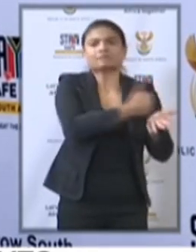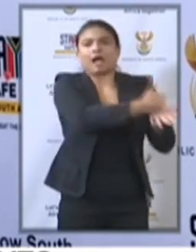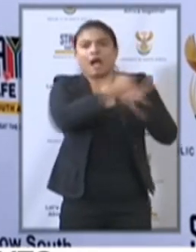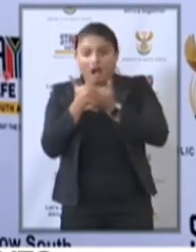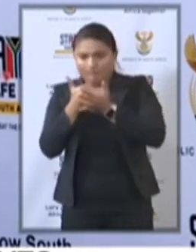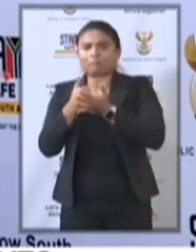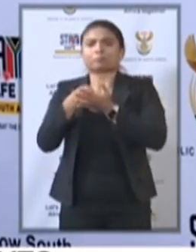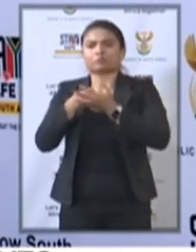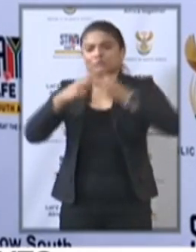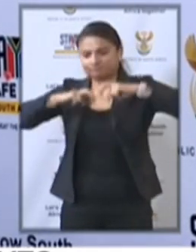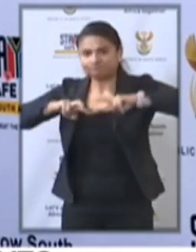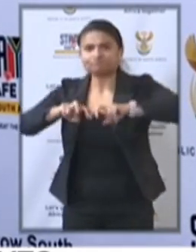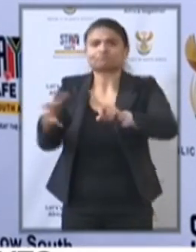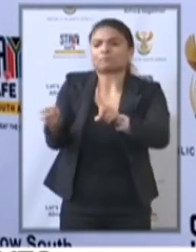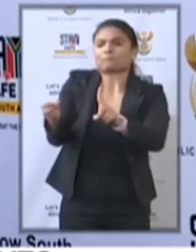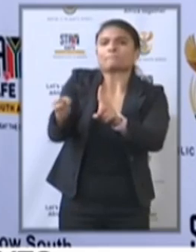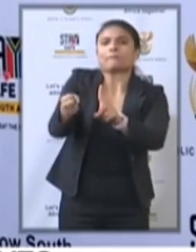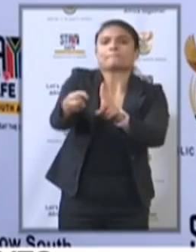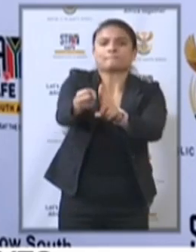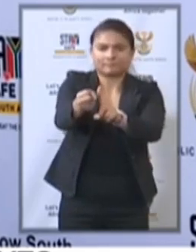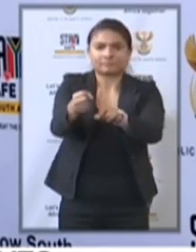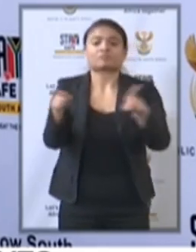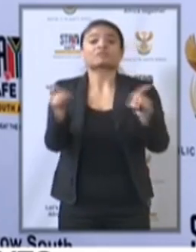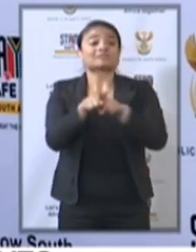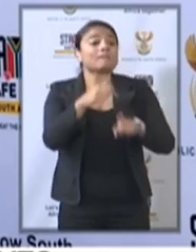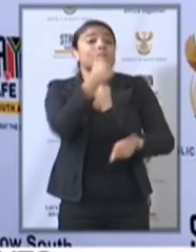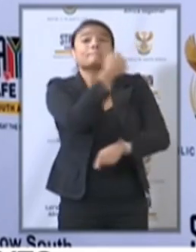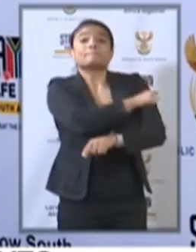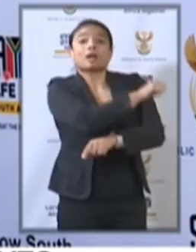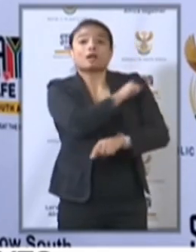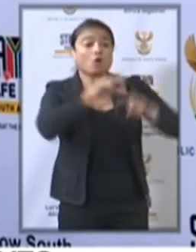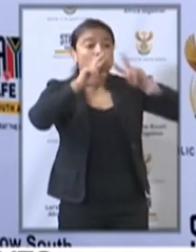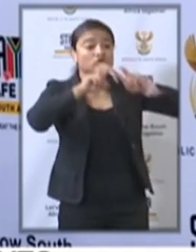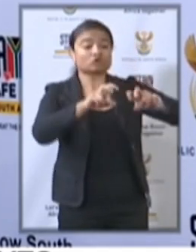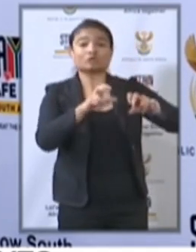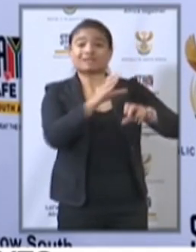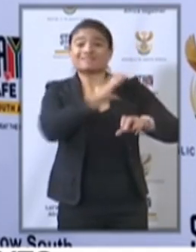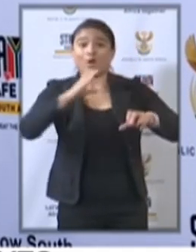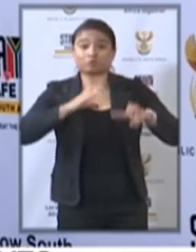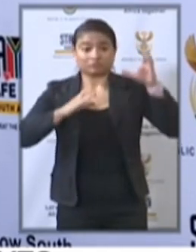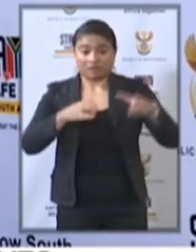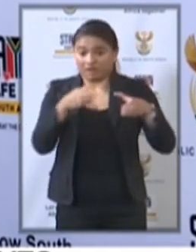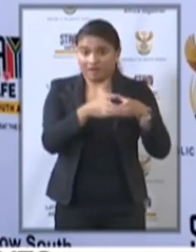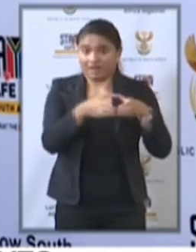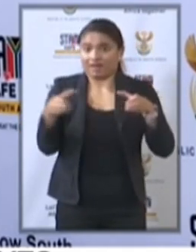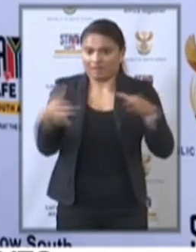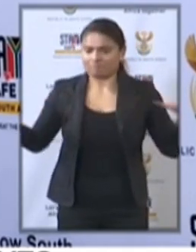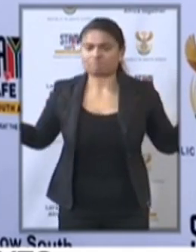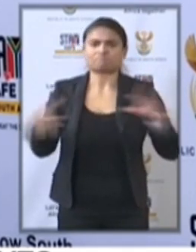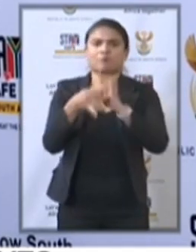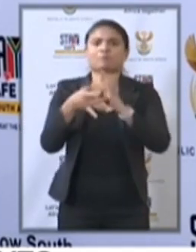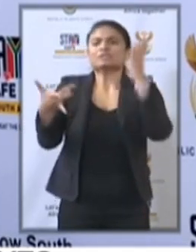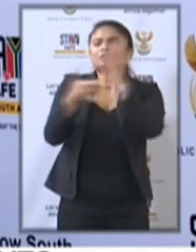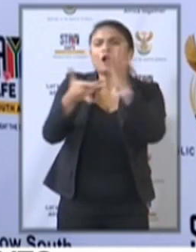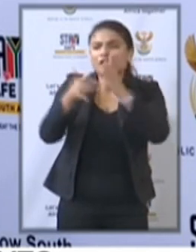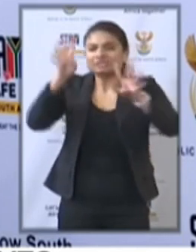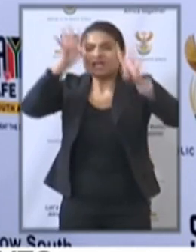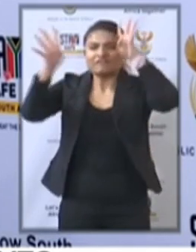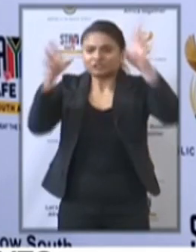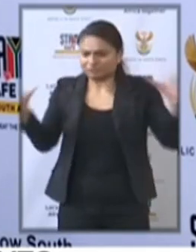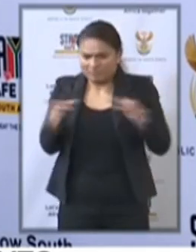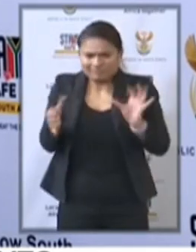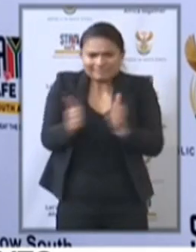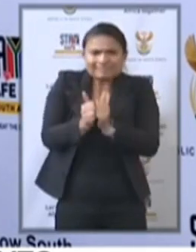and Research Council and our Technology Innovation Agency, have already issued a call for